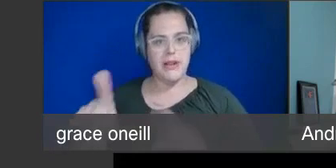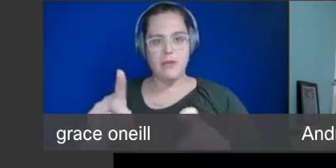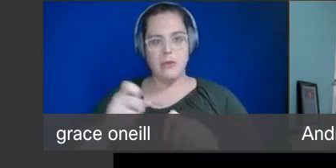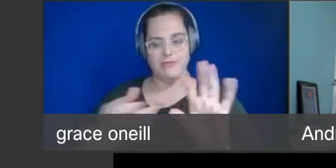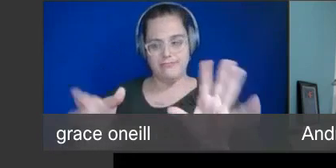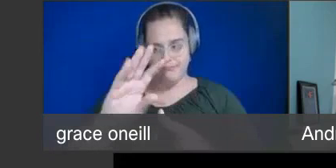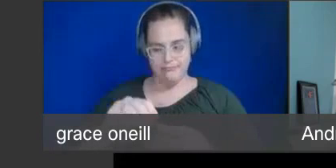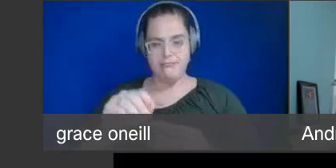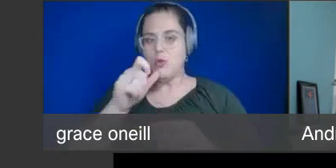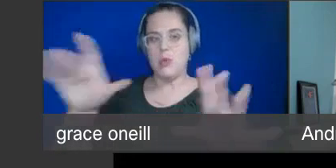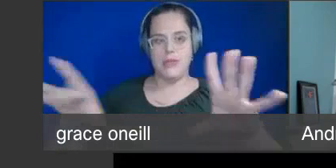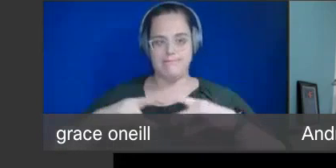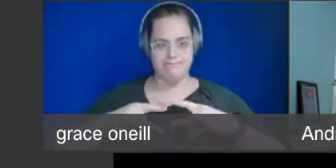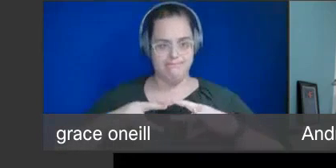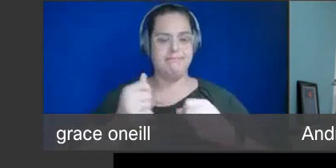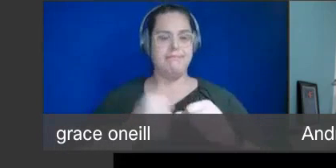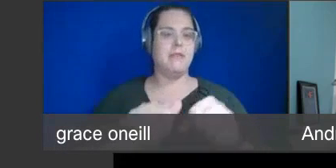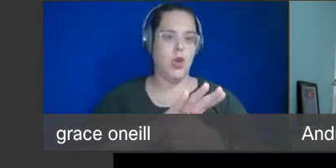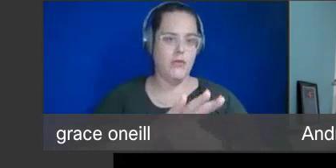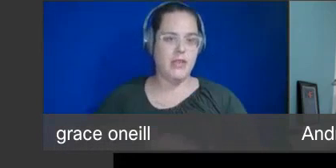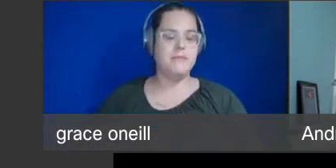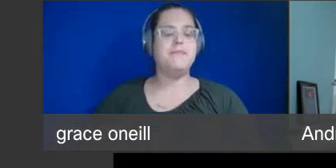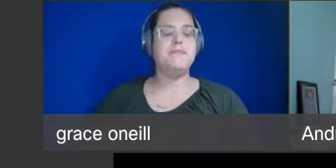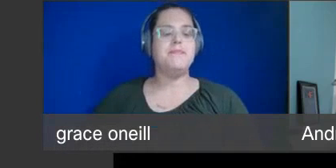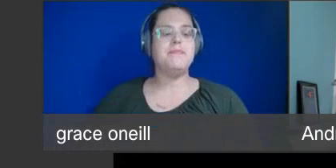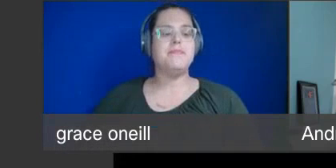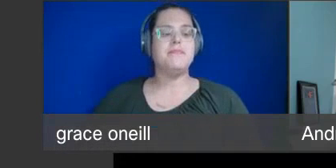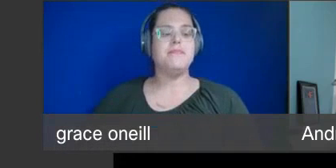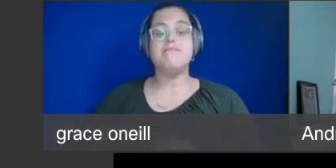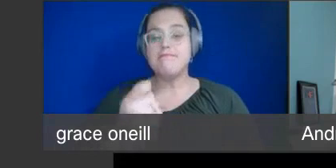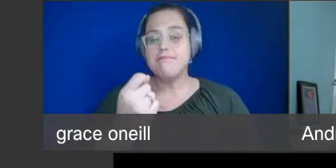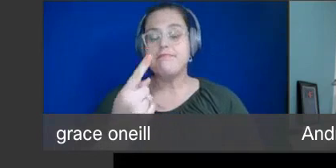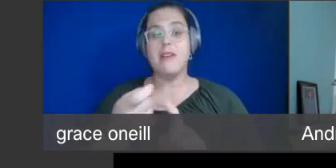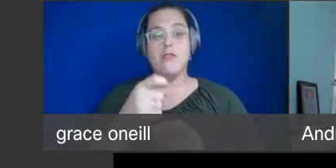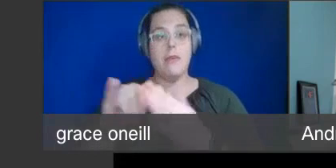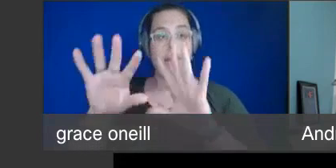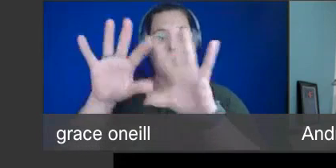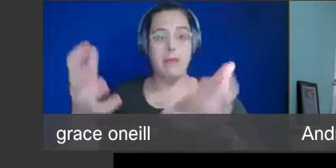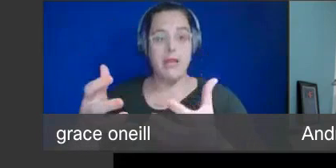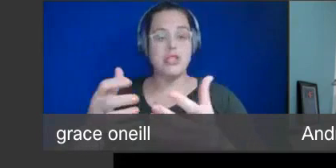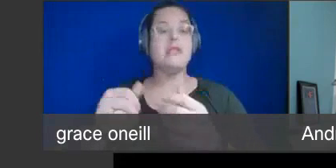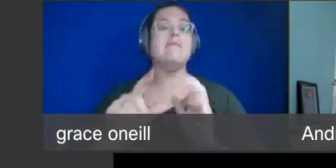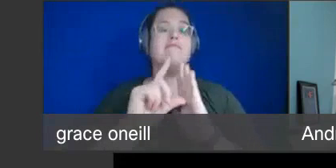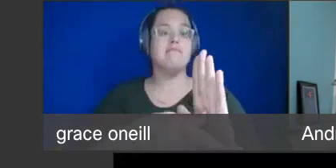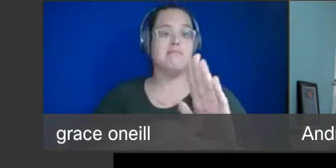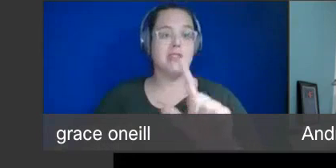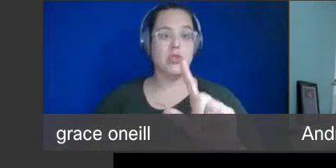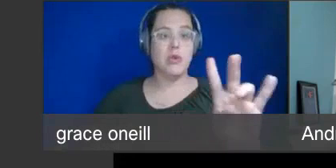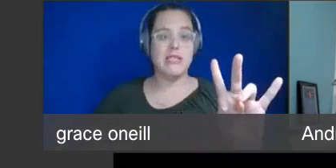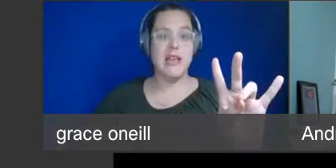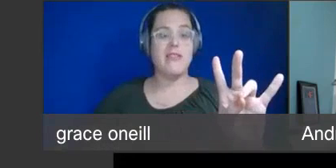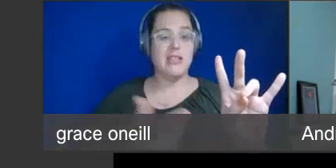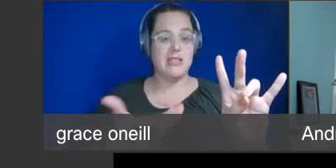contracted COVID. Among that population, we've had 27 deaths. However, only 15 of those are confirmed COVID